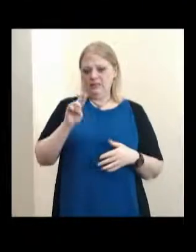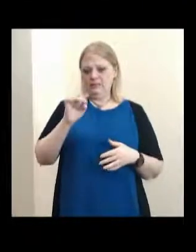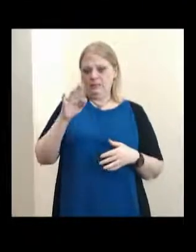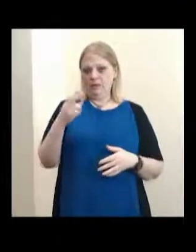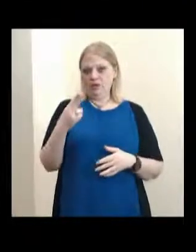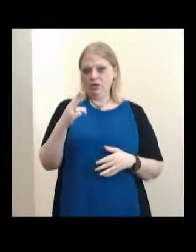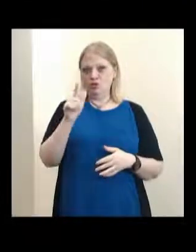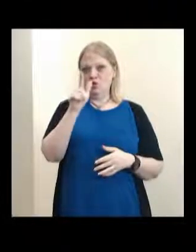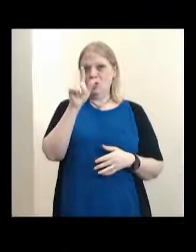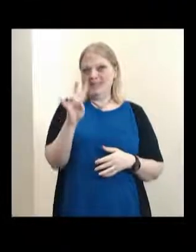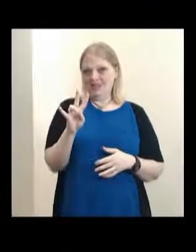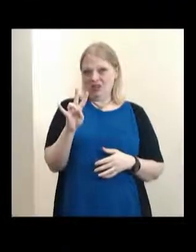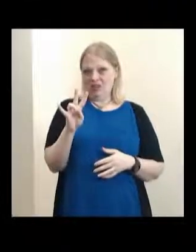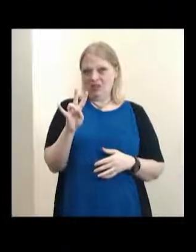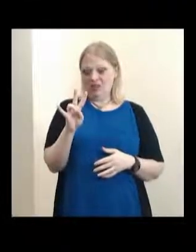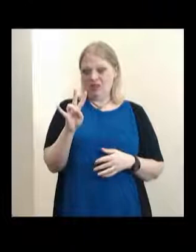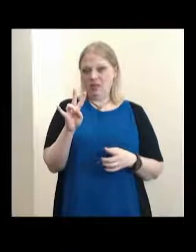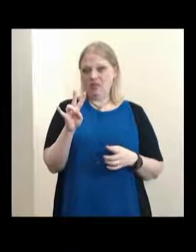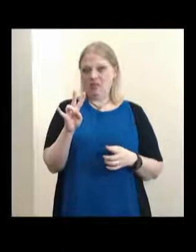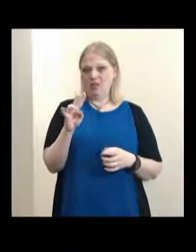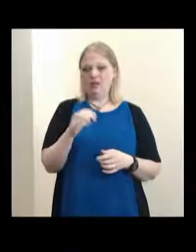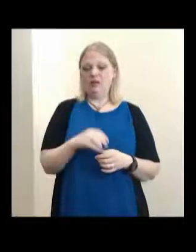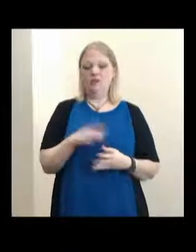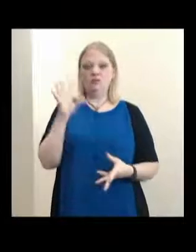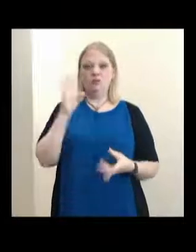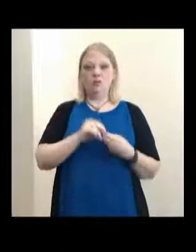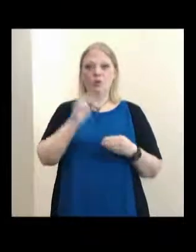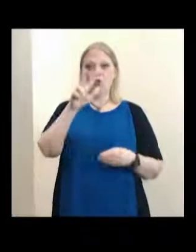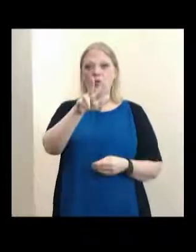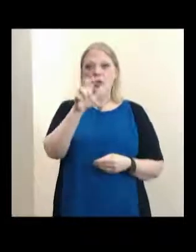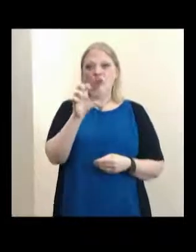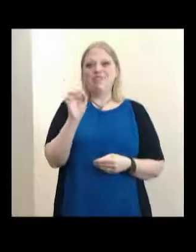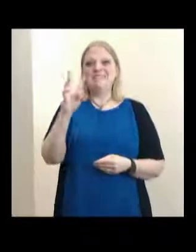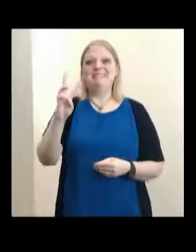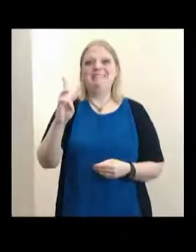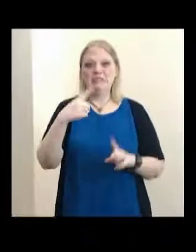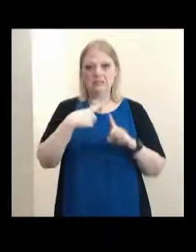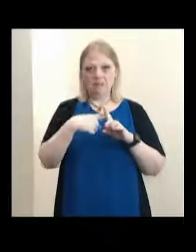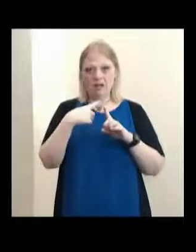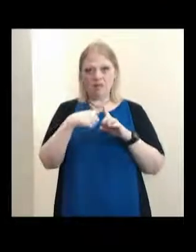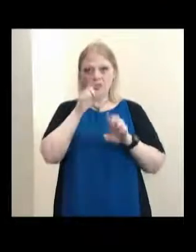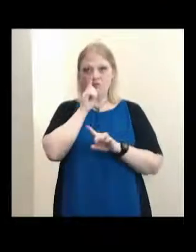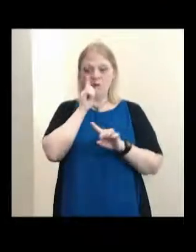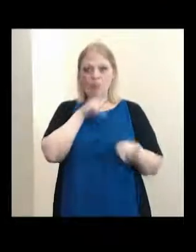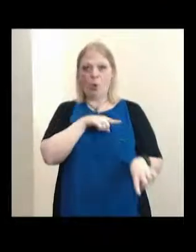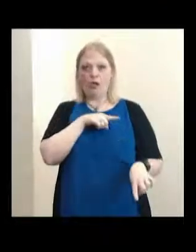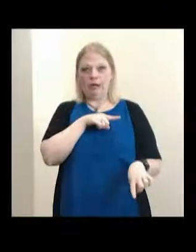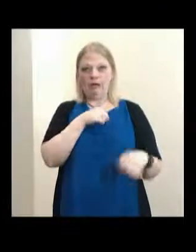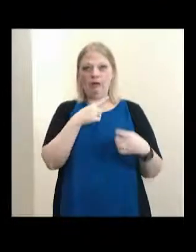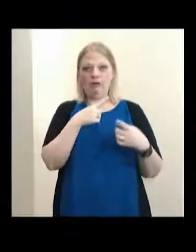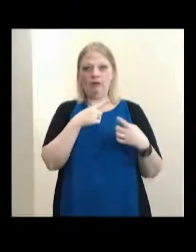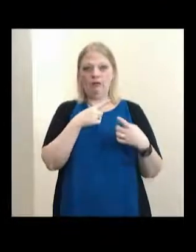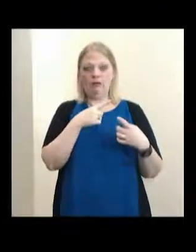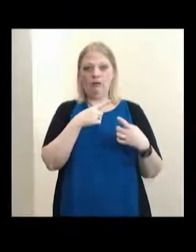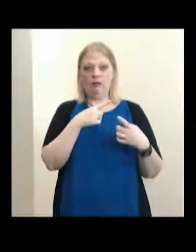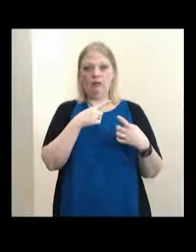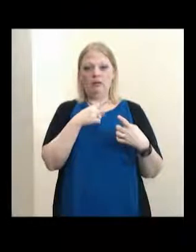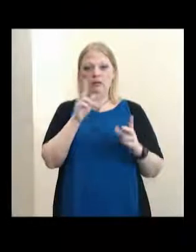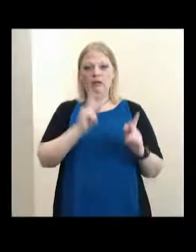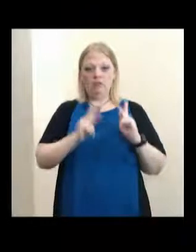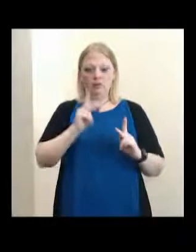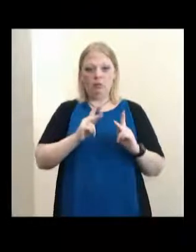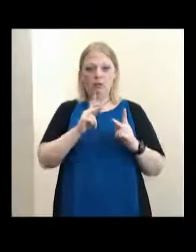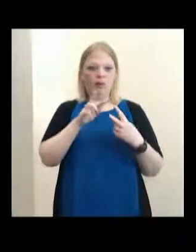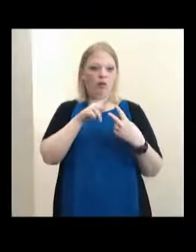March 27th, we had 306 cases reported to us from that were people who were